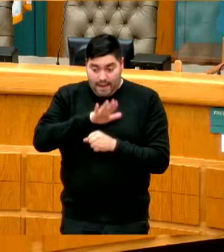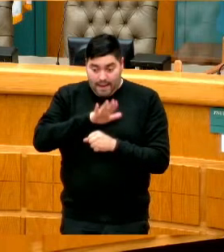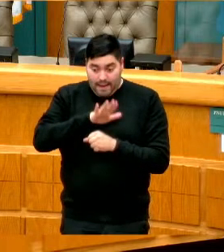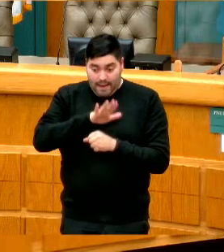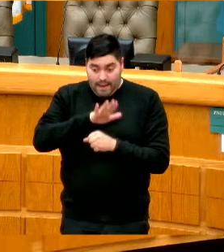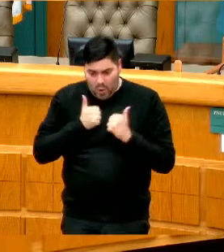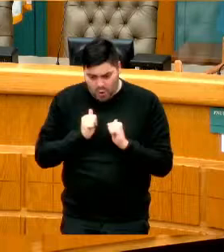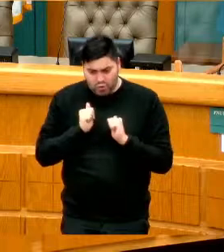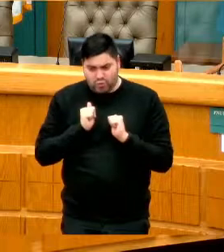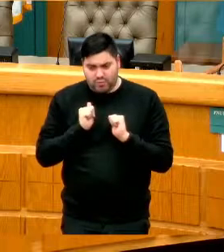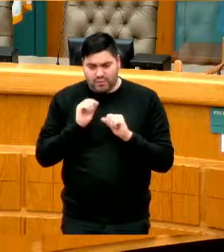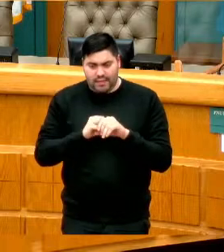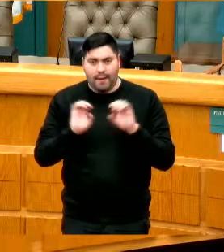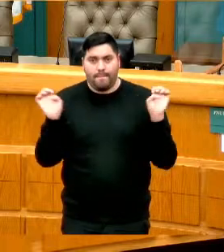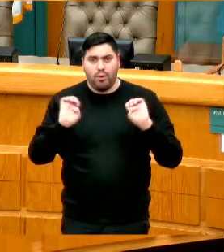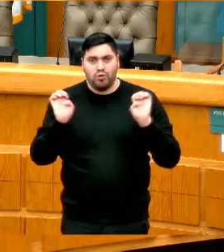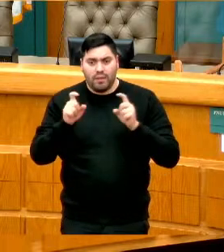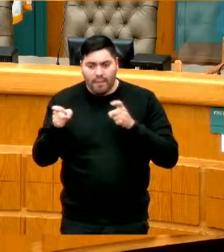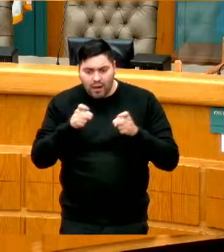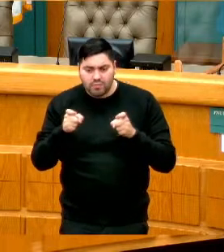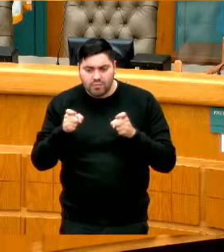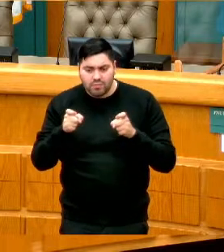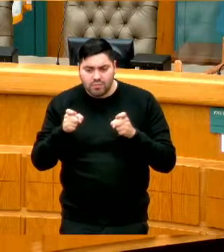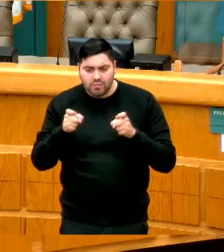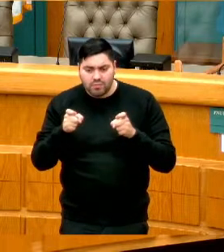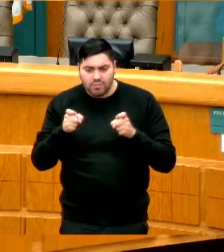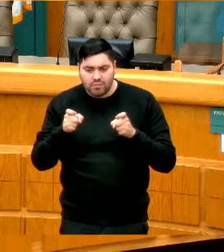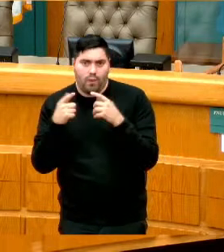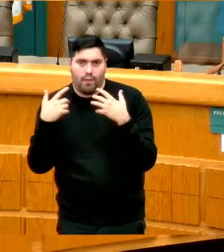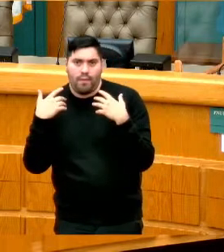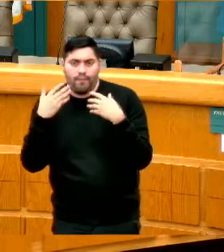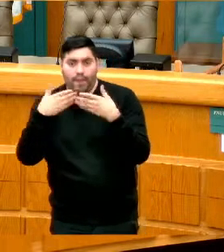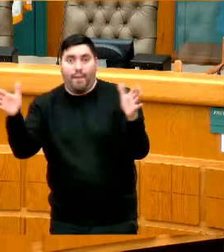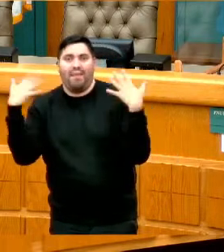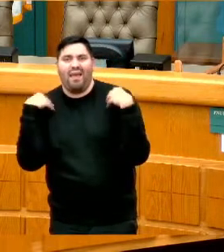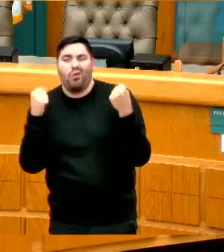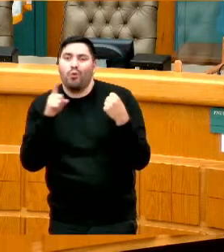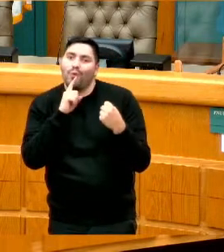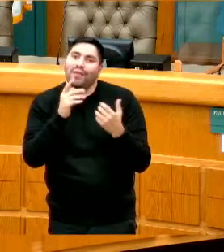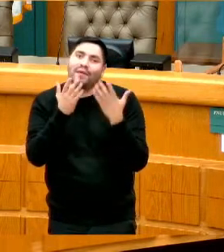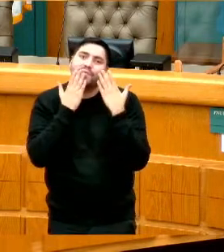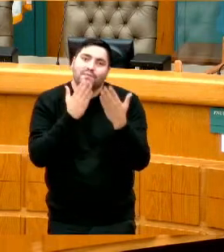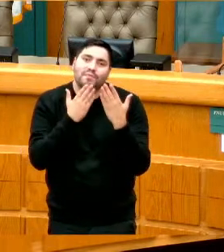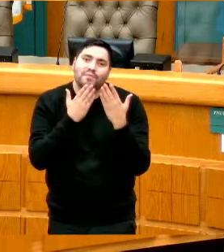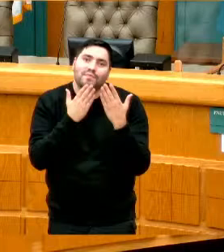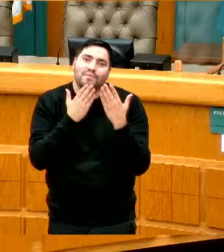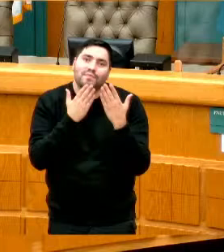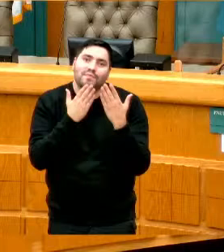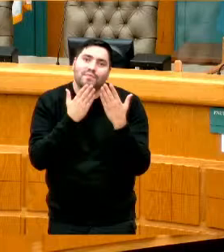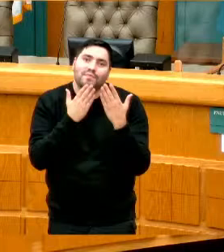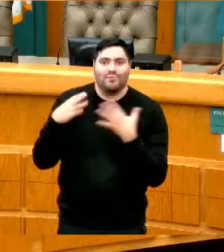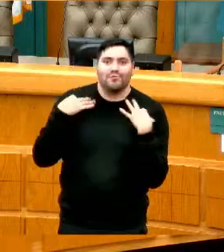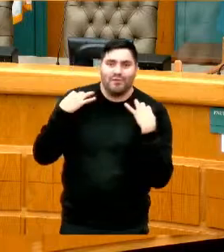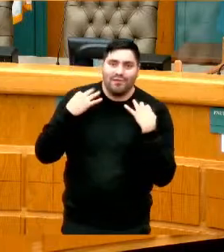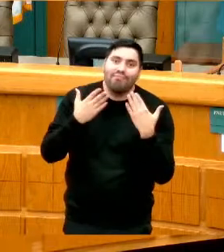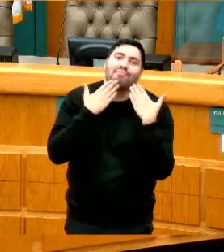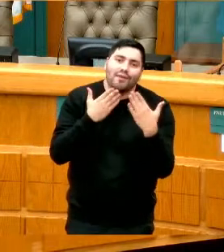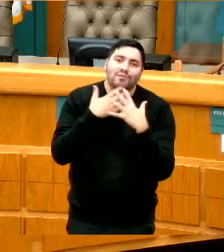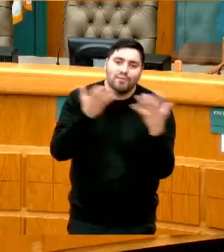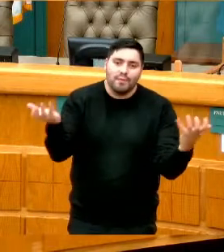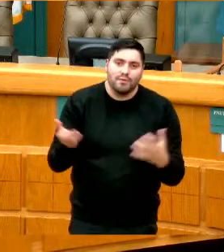making in emergency management and public health, and I know these were greatly appreciated. Thank you so much.